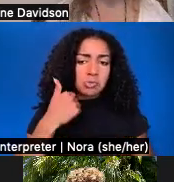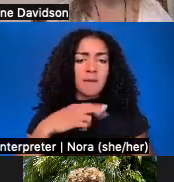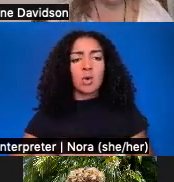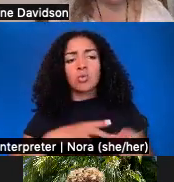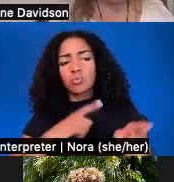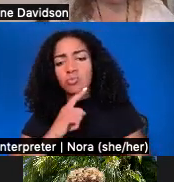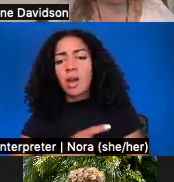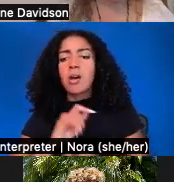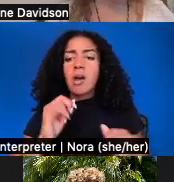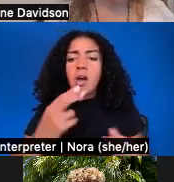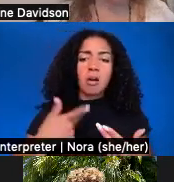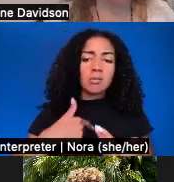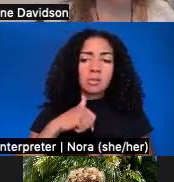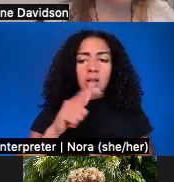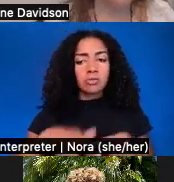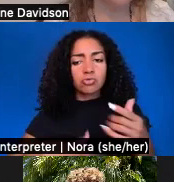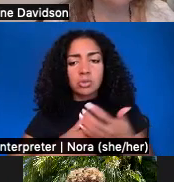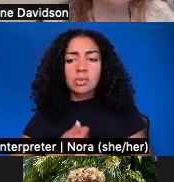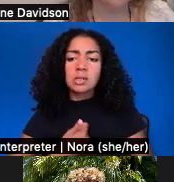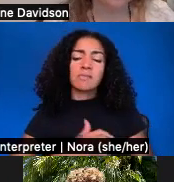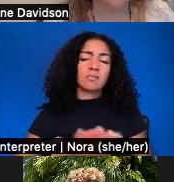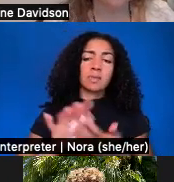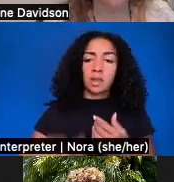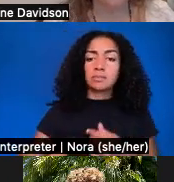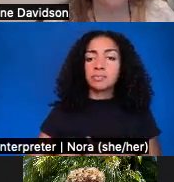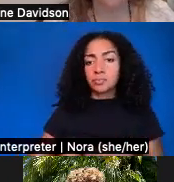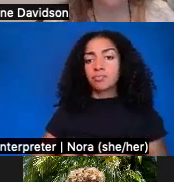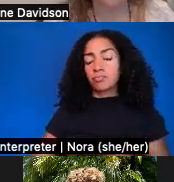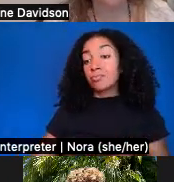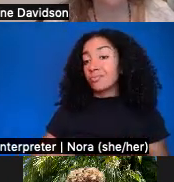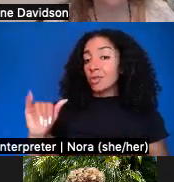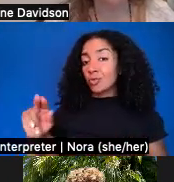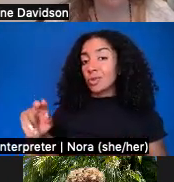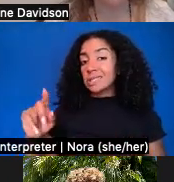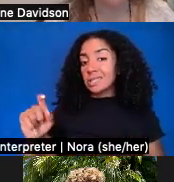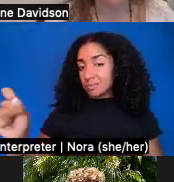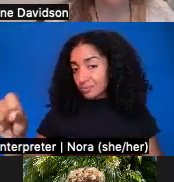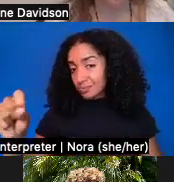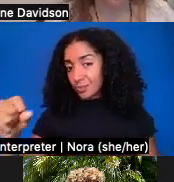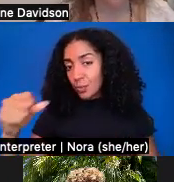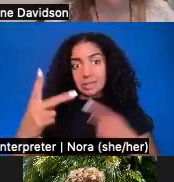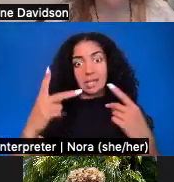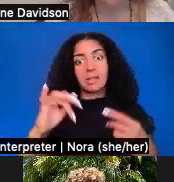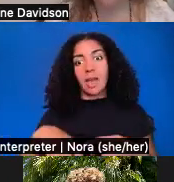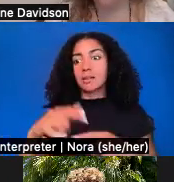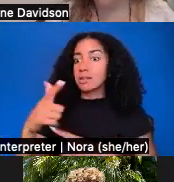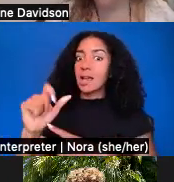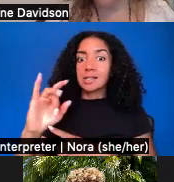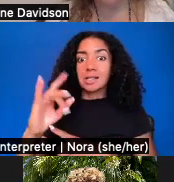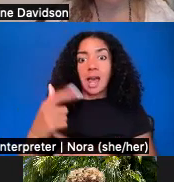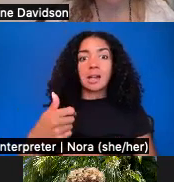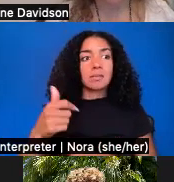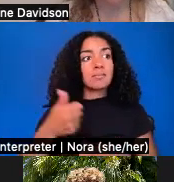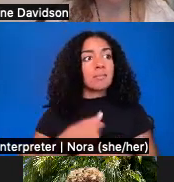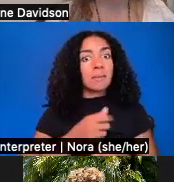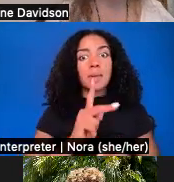Yeah. And we see it happening every day in the news, right? Look at the